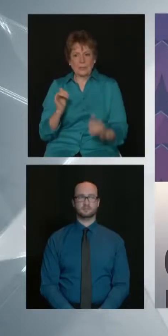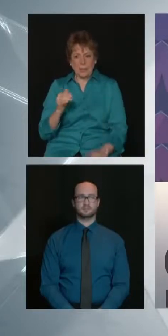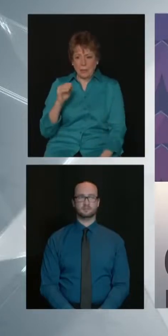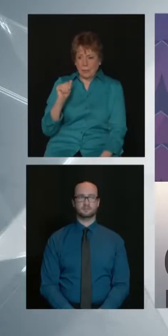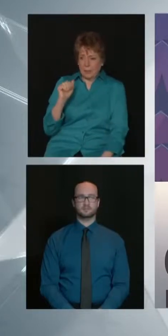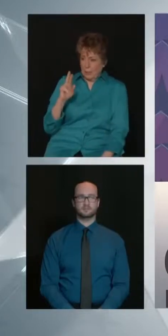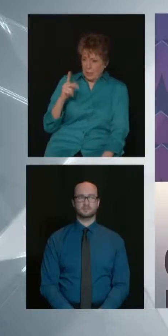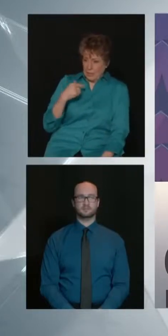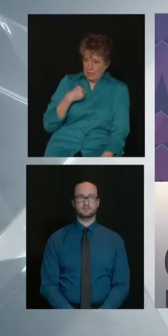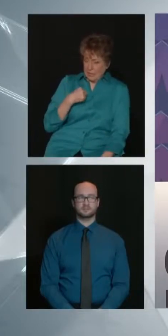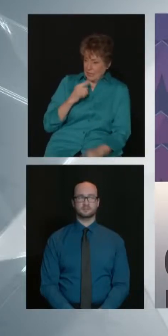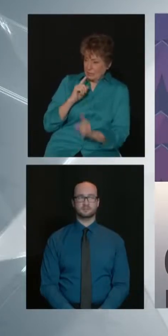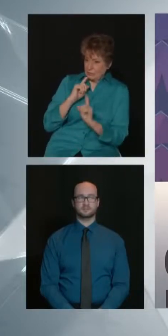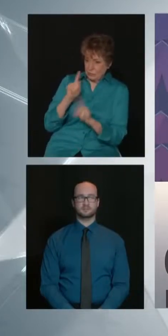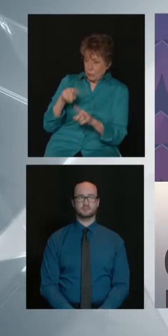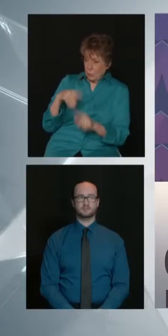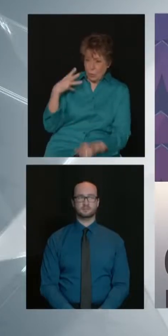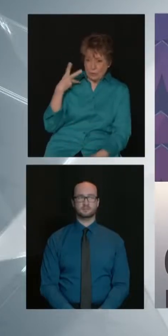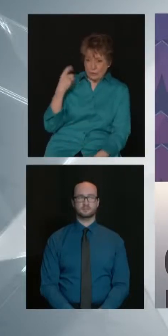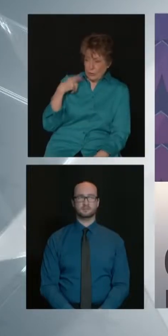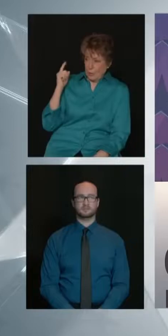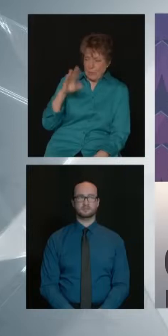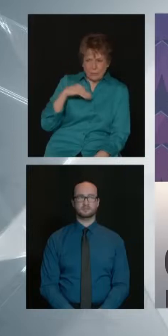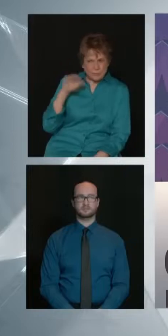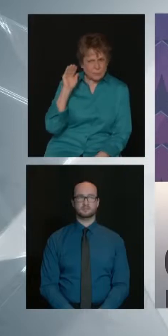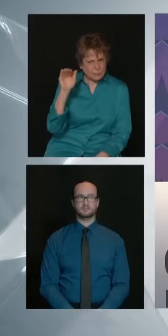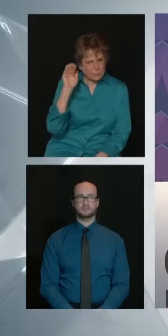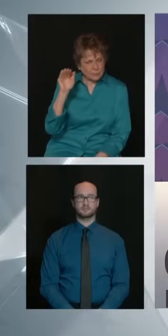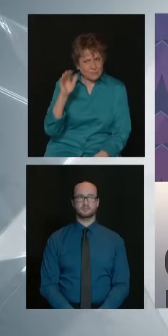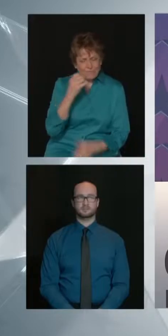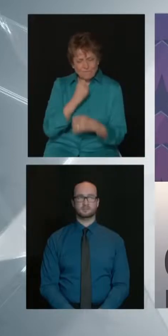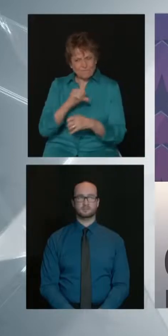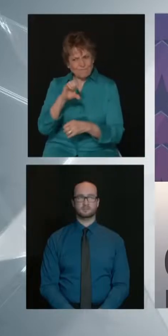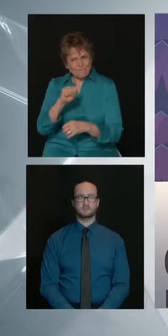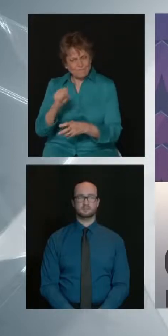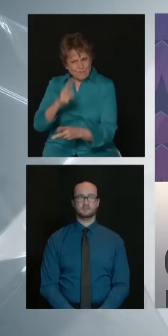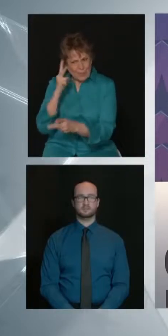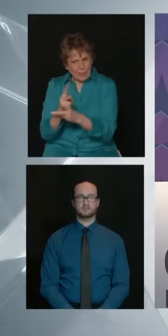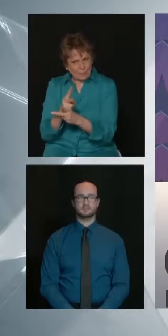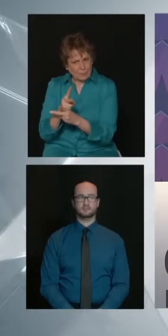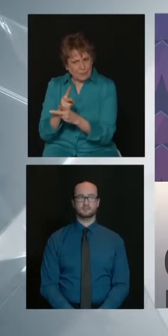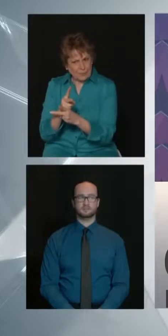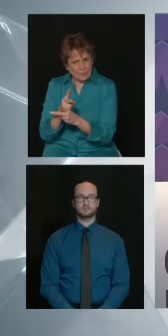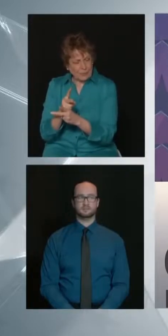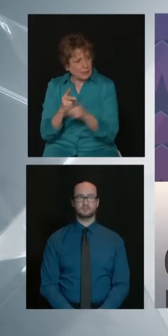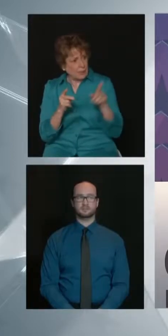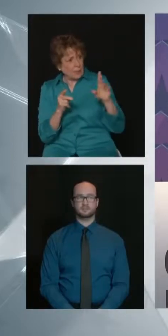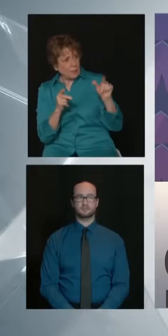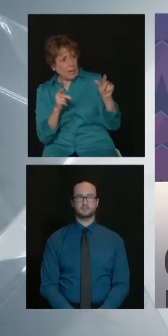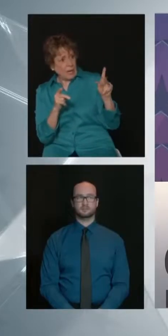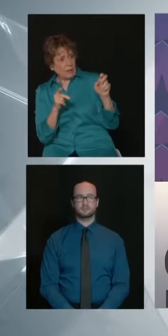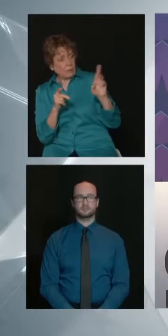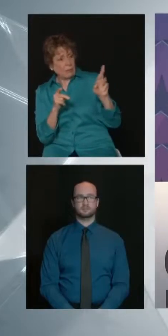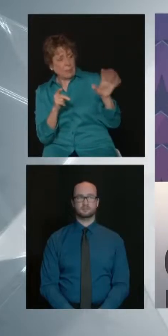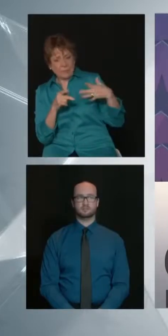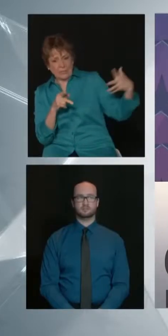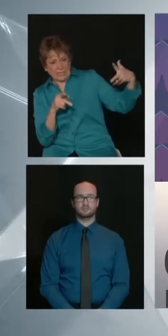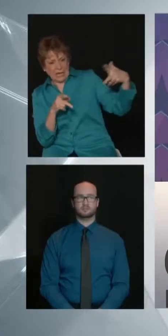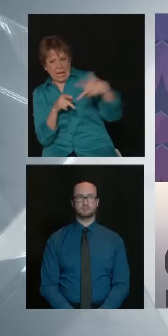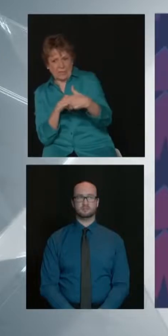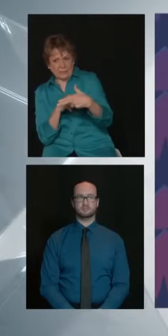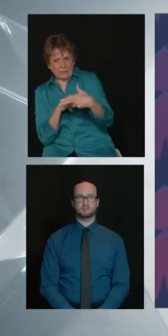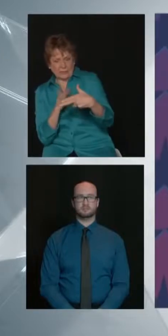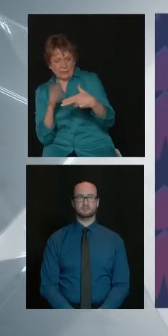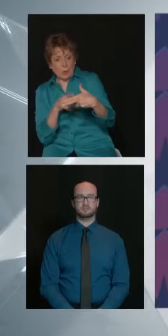and privatize your Social Security, sending your hard-earned dollars to Wall Street. Blake Masters, 90 seconds.